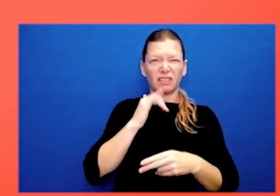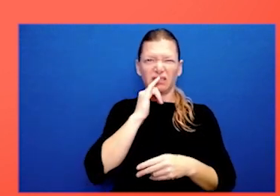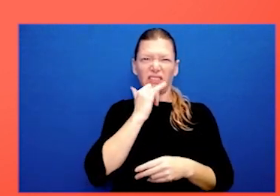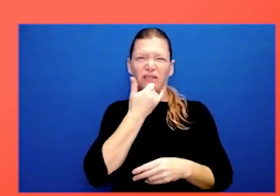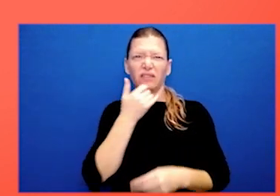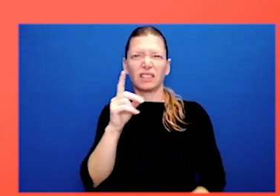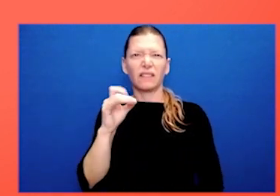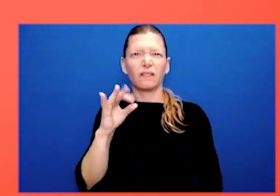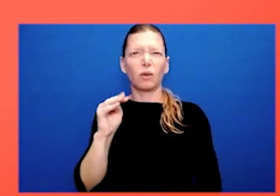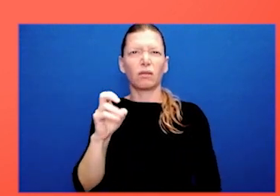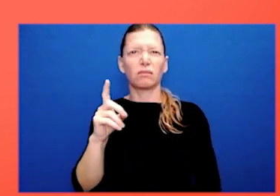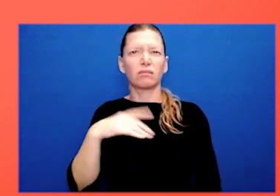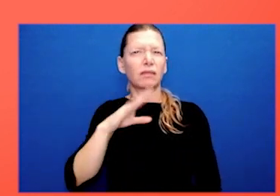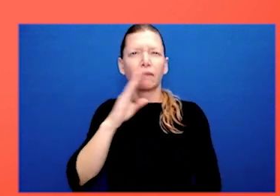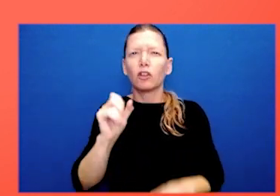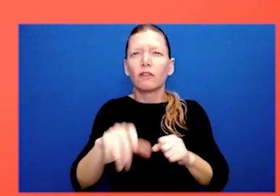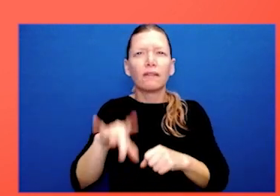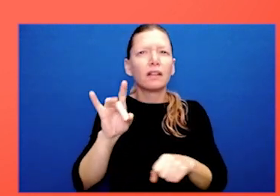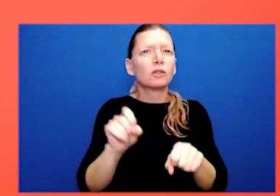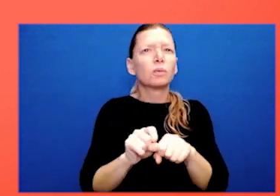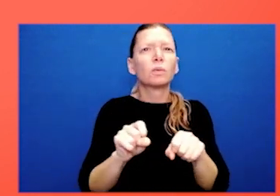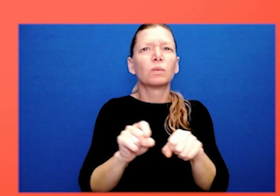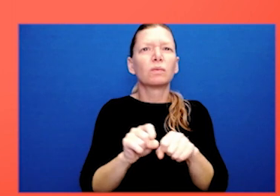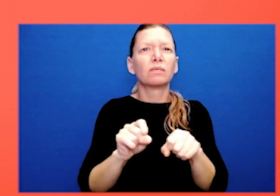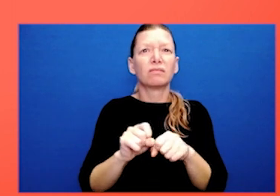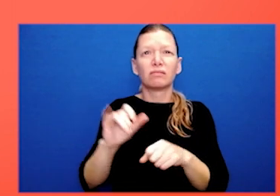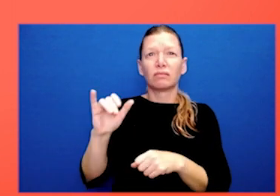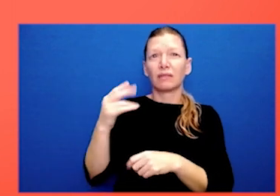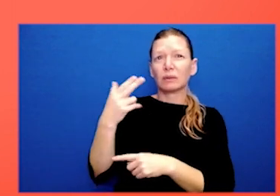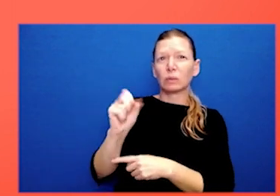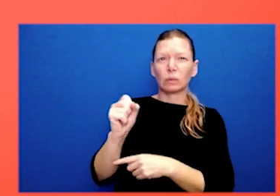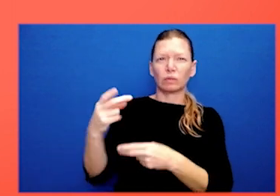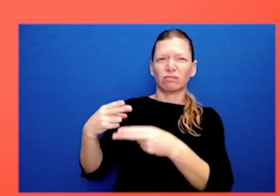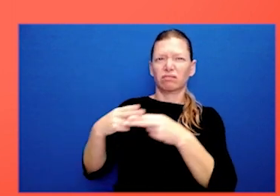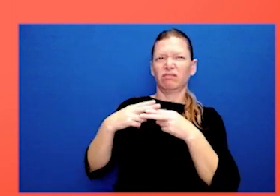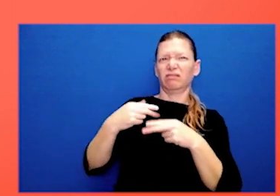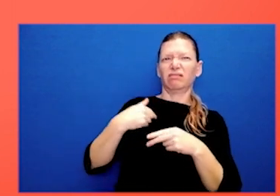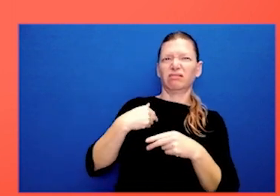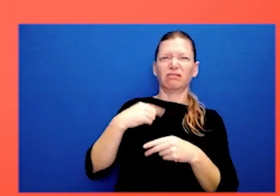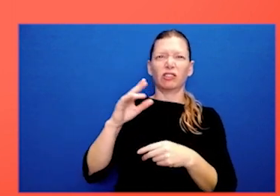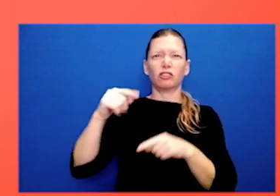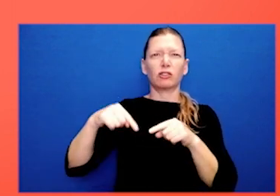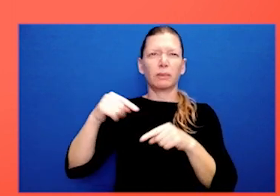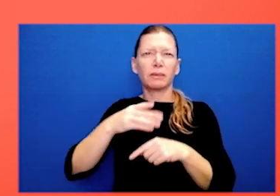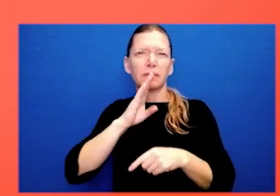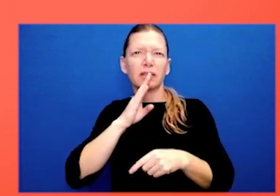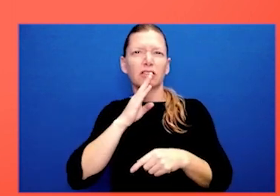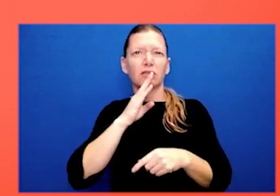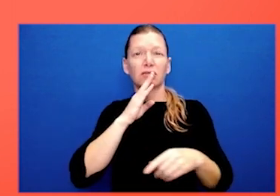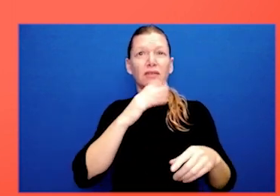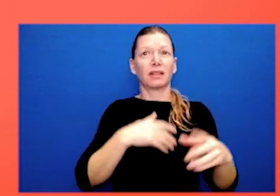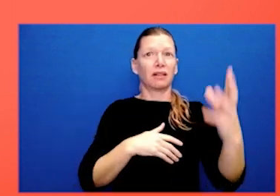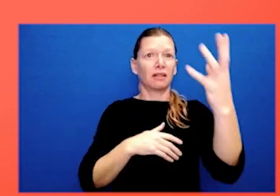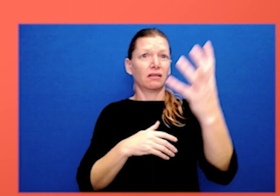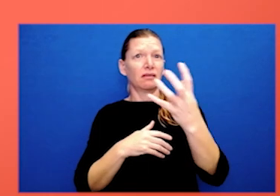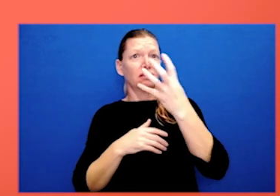me deformed. I could never find shoes, junior high nickname of crippled bitch,